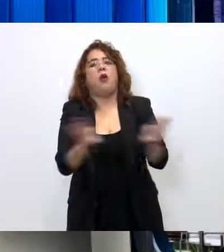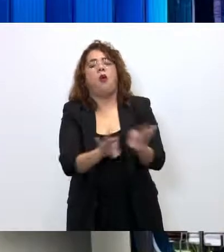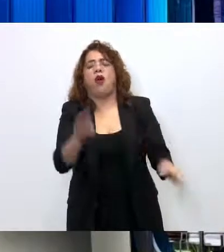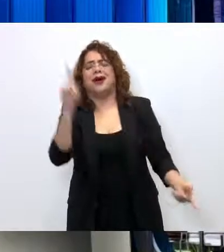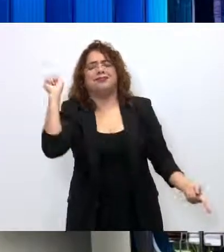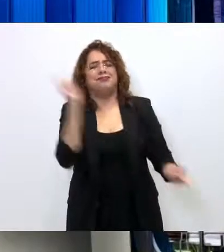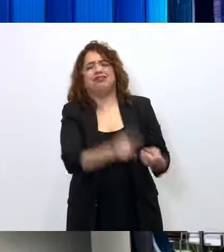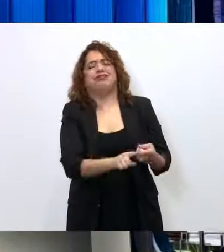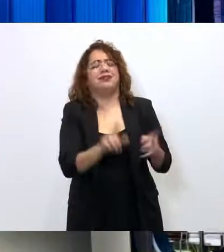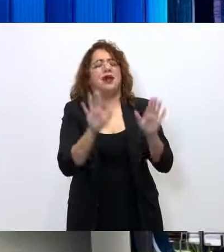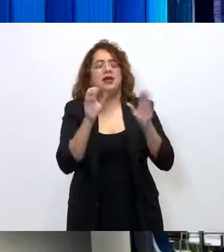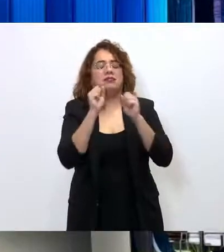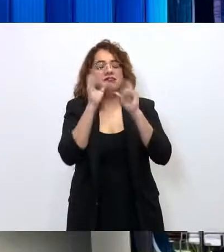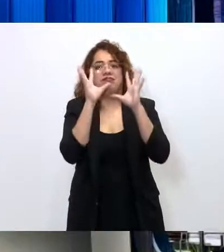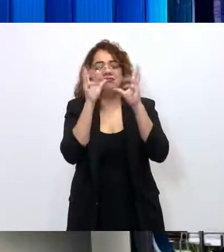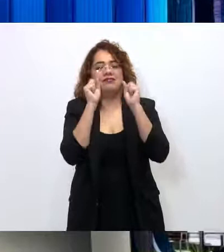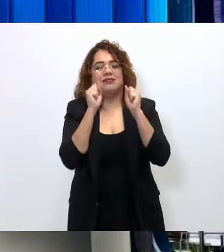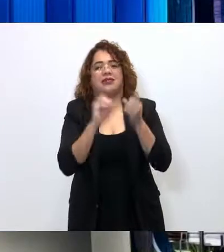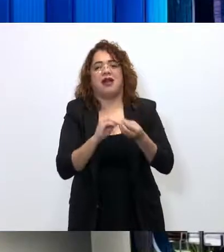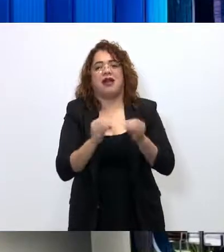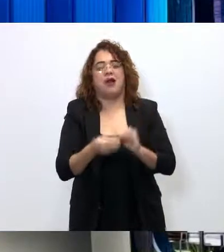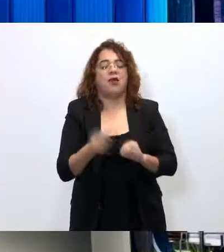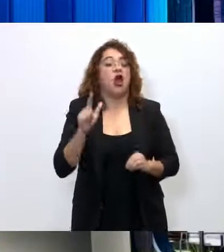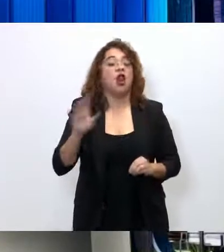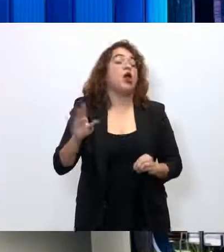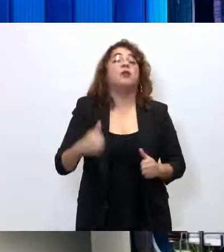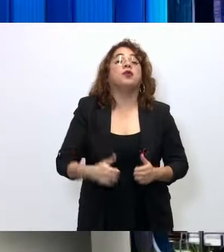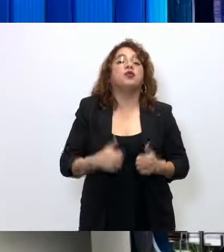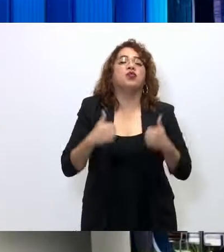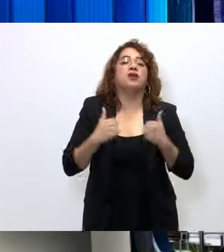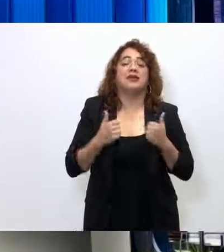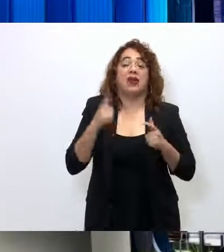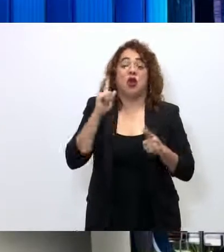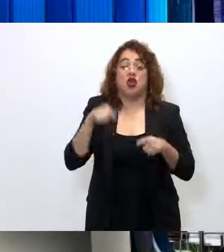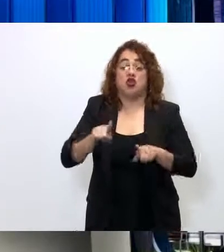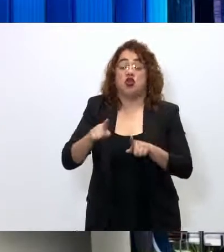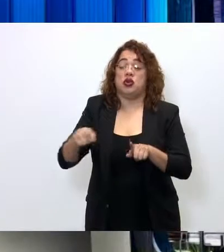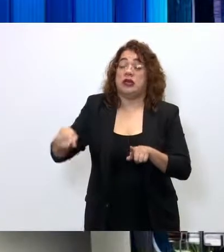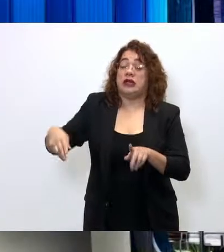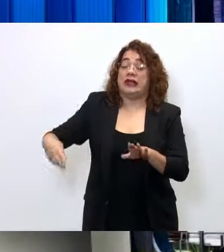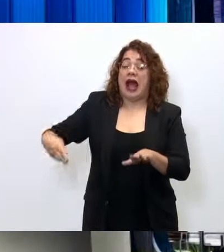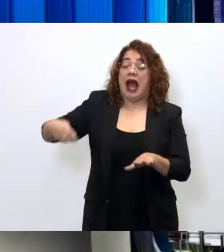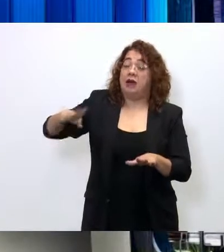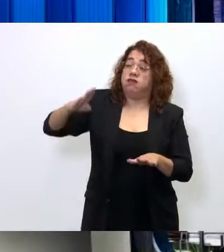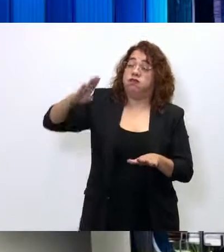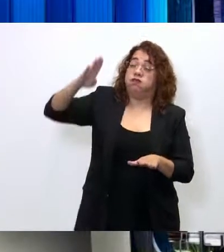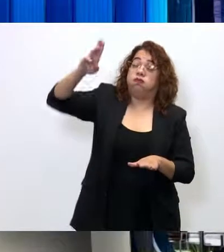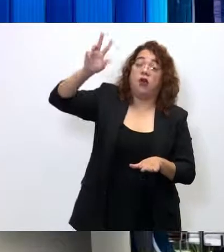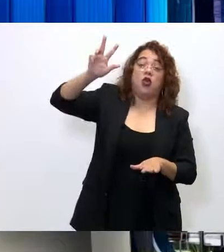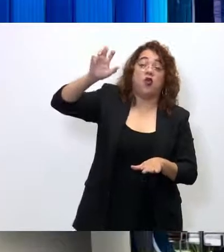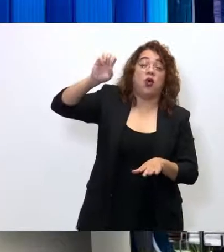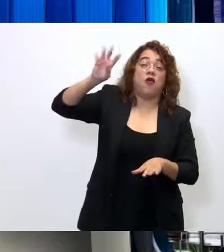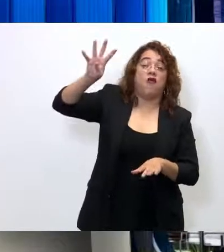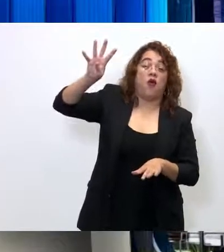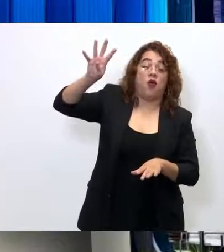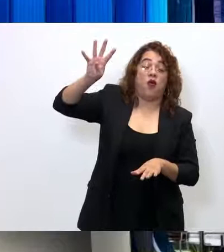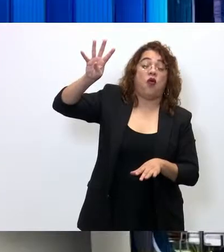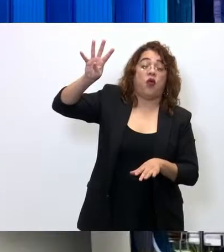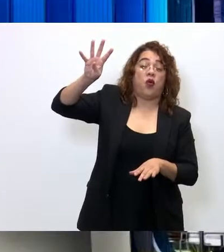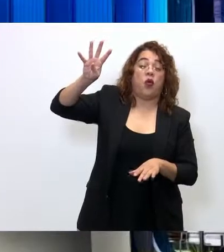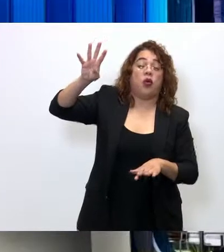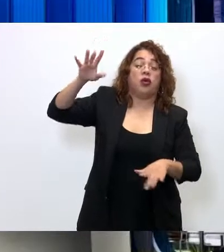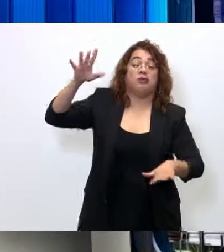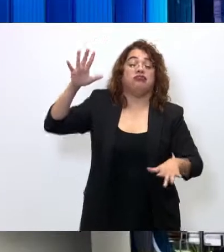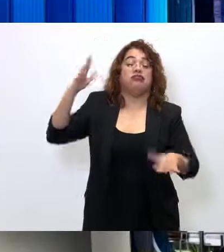incredible number. In Long Beach residents, at the height of the surge, we had 304 Long Beach residents who were hospitalized. Now we